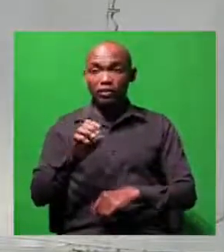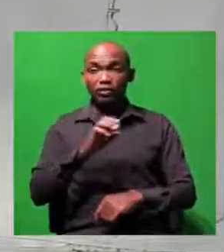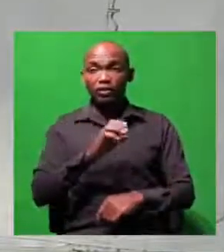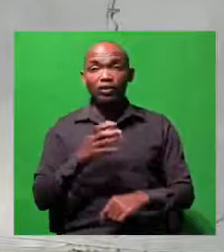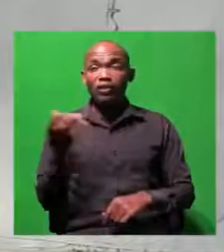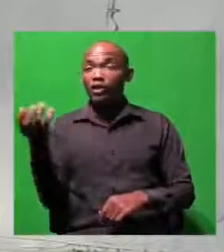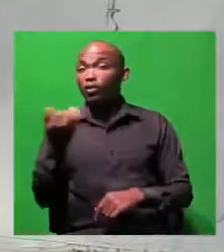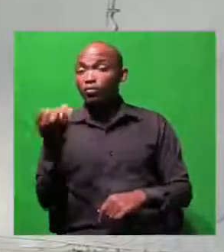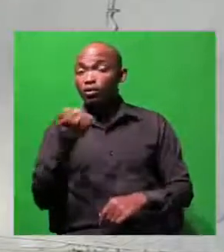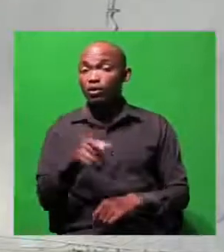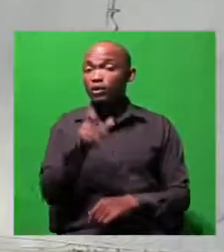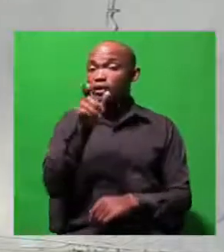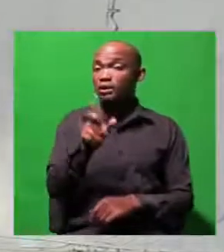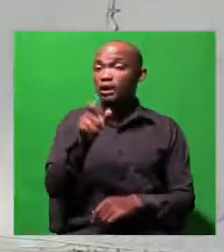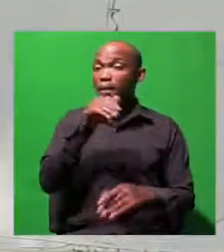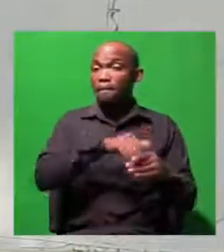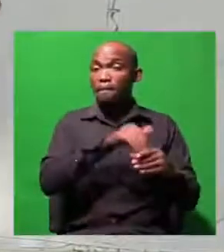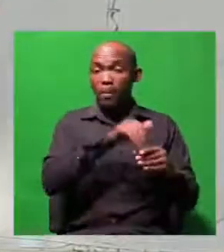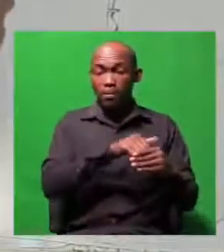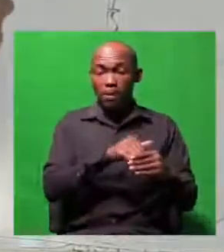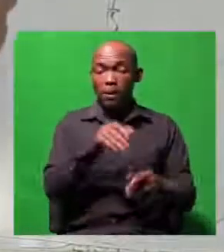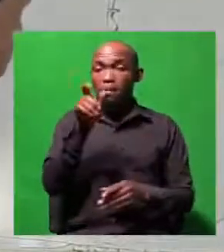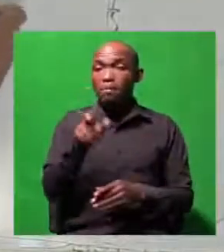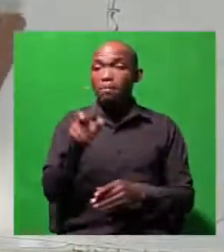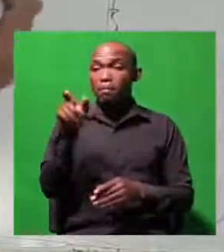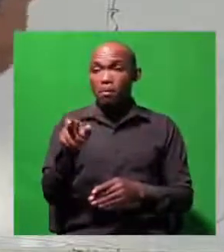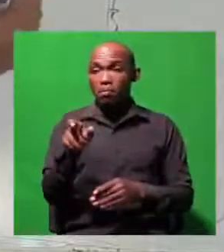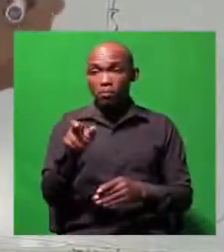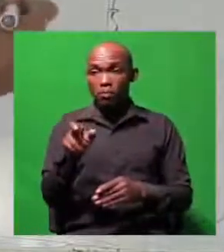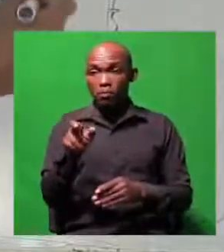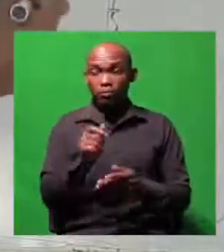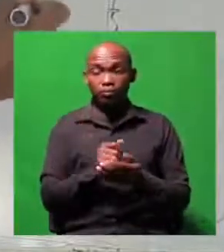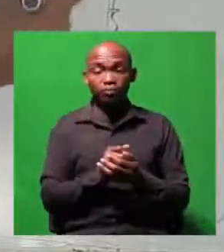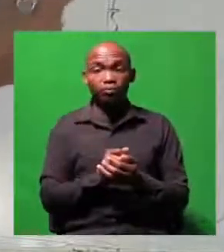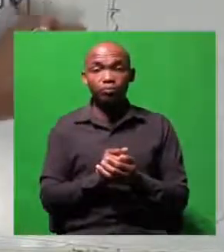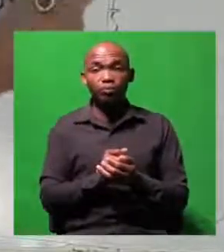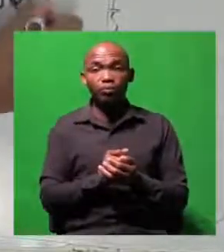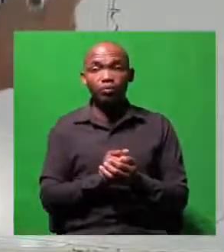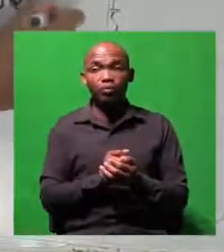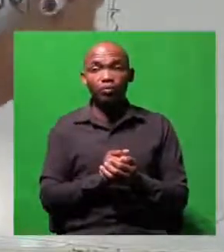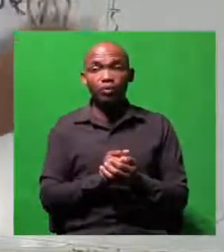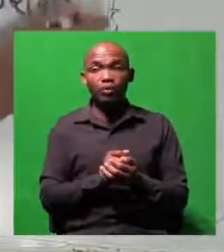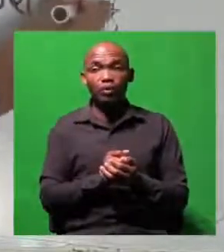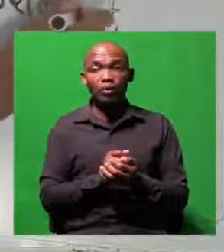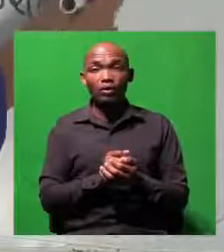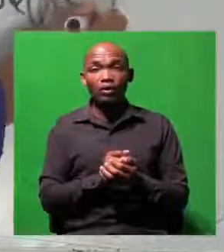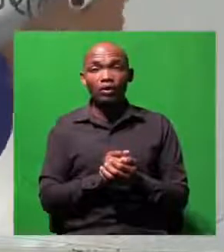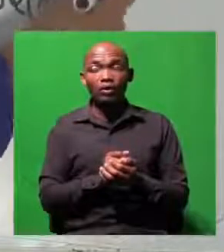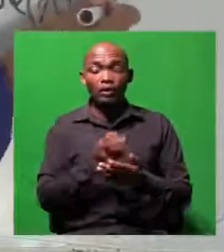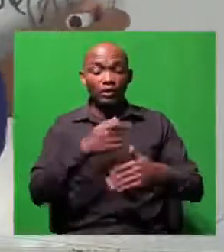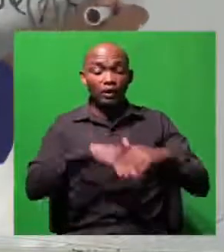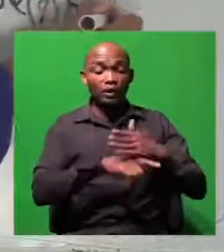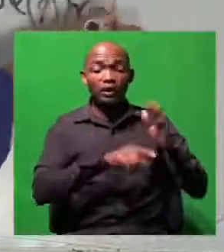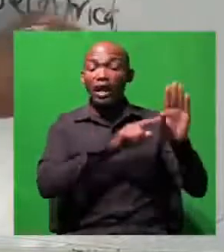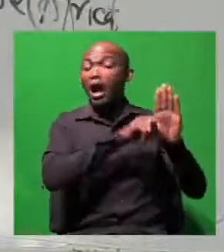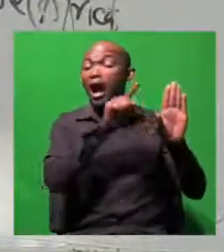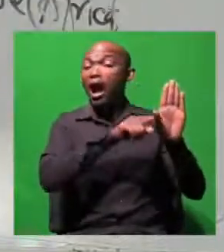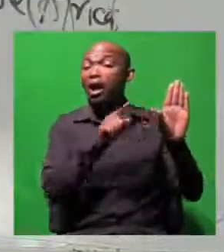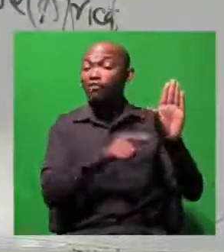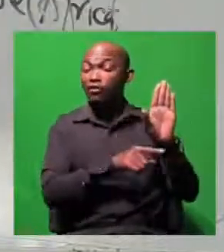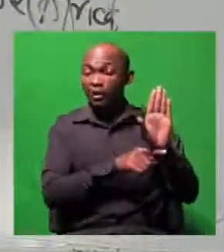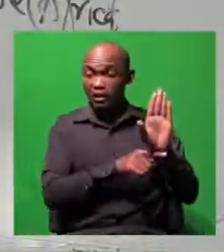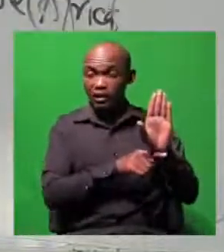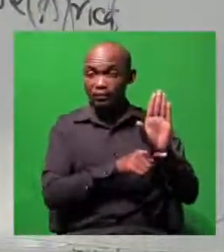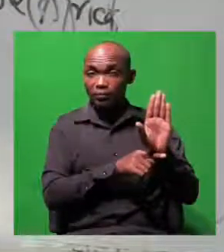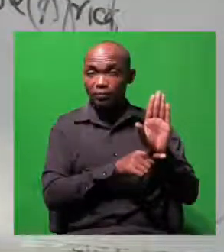Or community members, or we can say people, when we are talking about people,